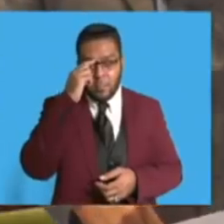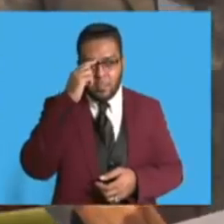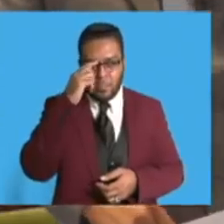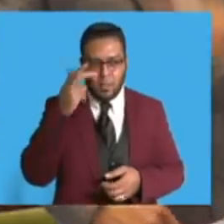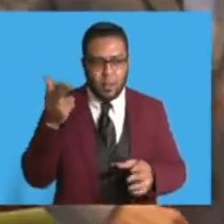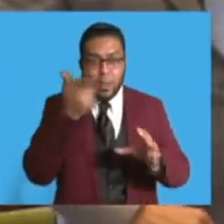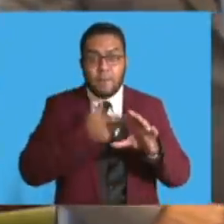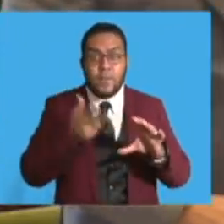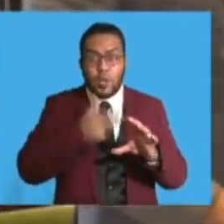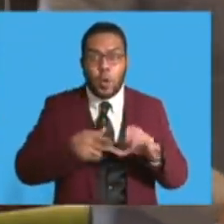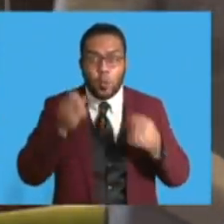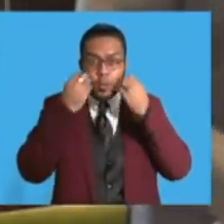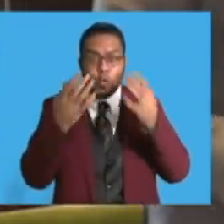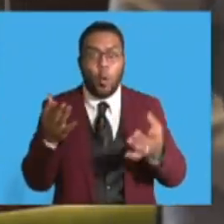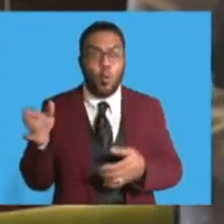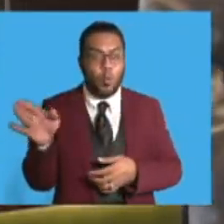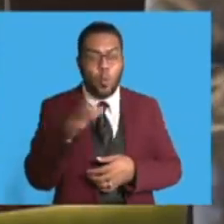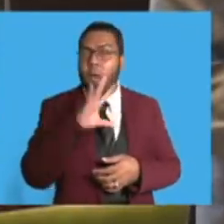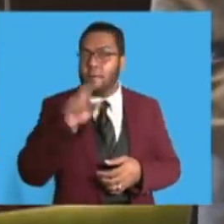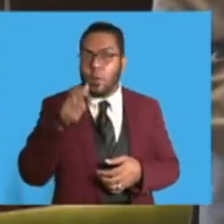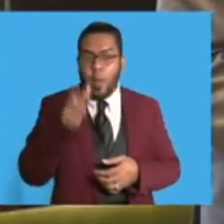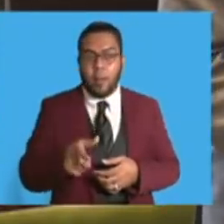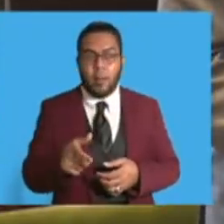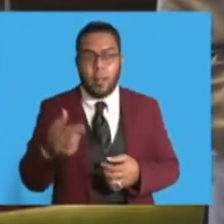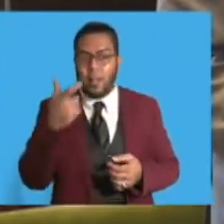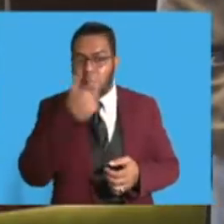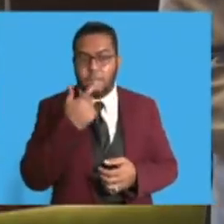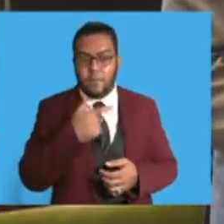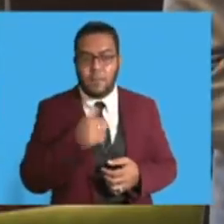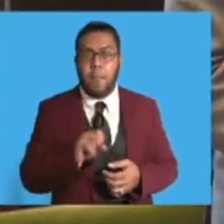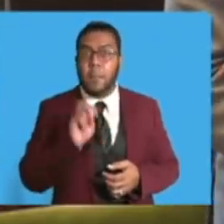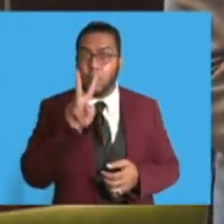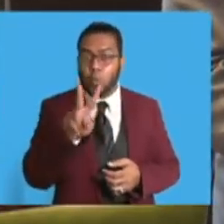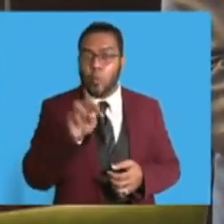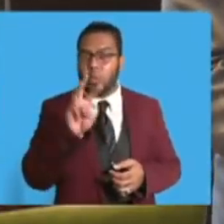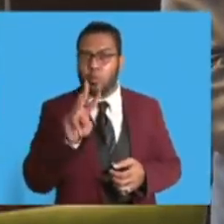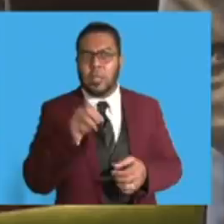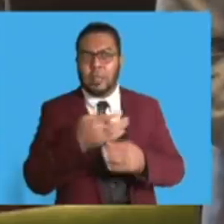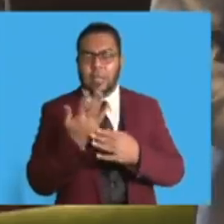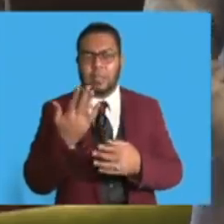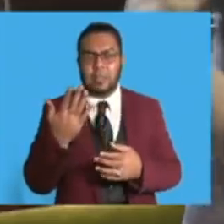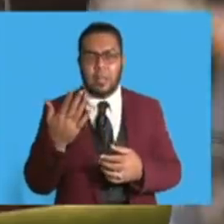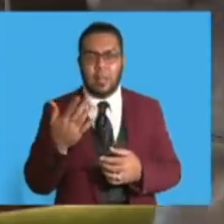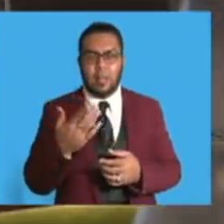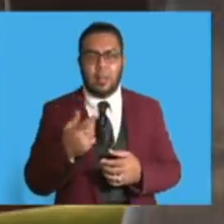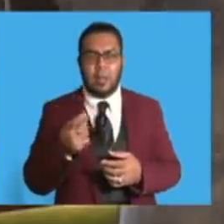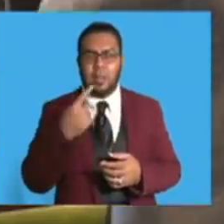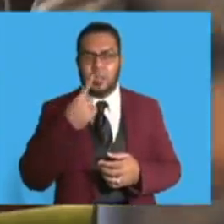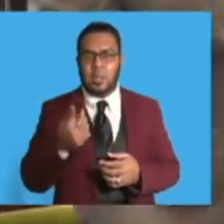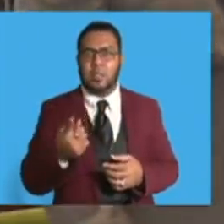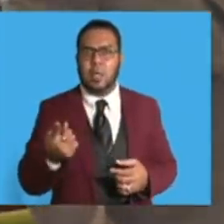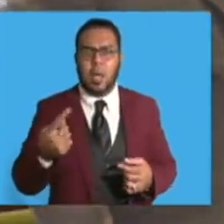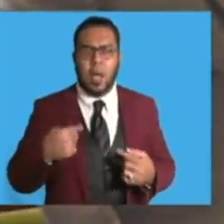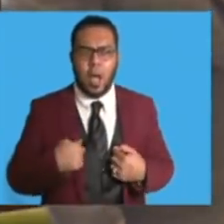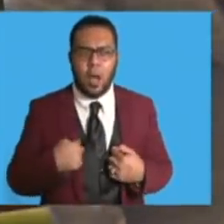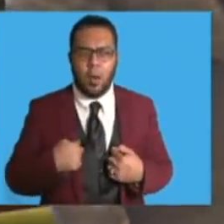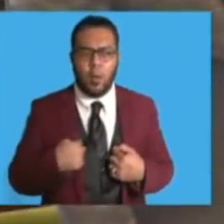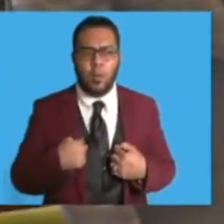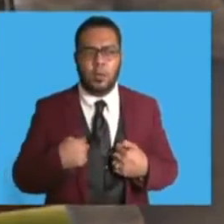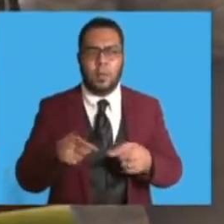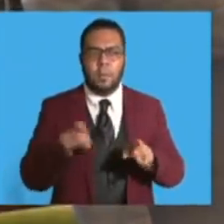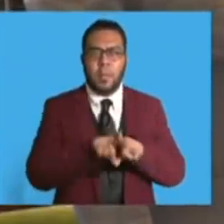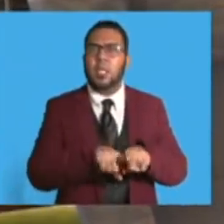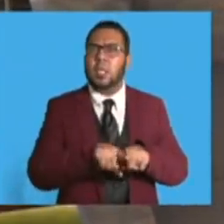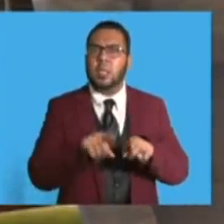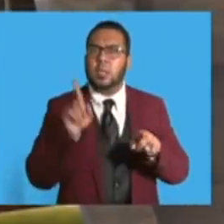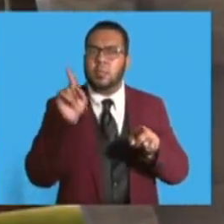you everybody laughed, Madam Speaker. But guess what? 2 days, 3 days later, he comes back and says that I was mimicking him